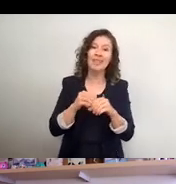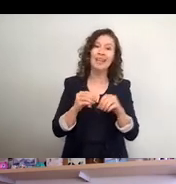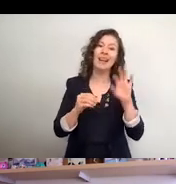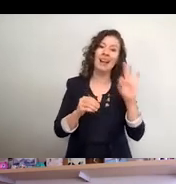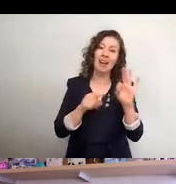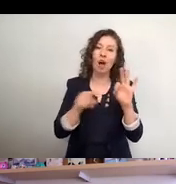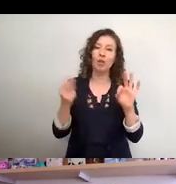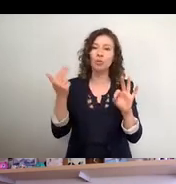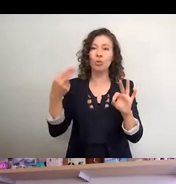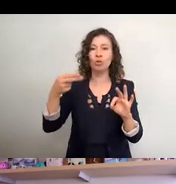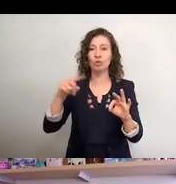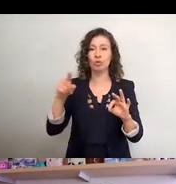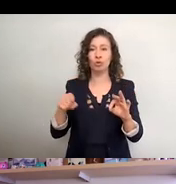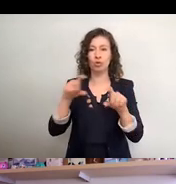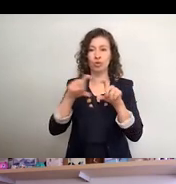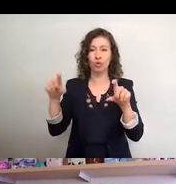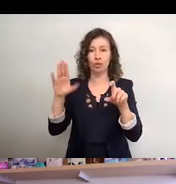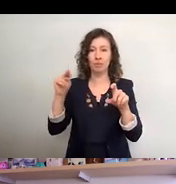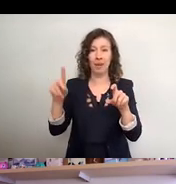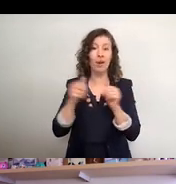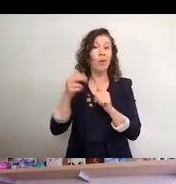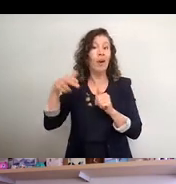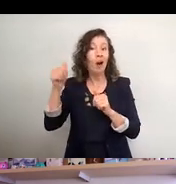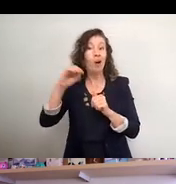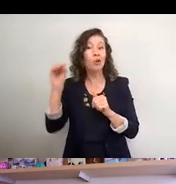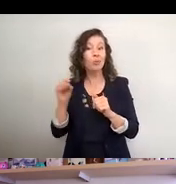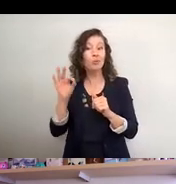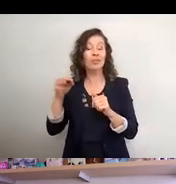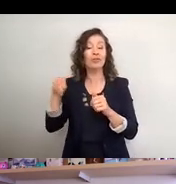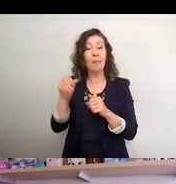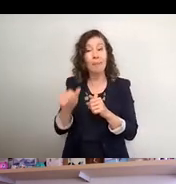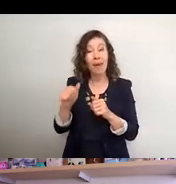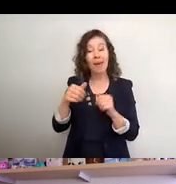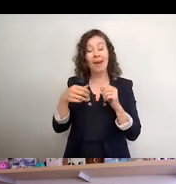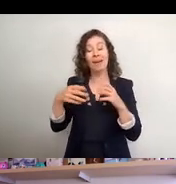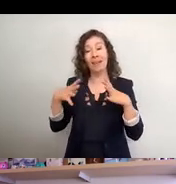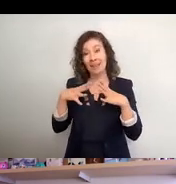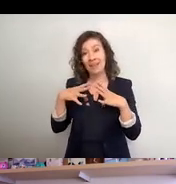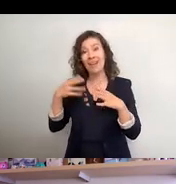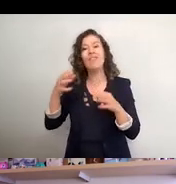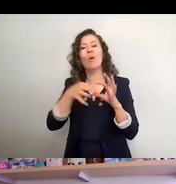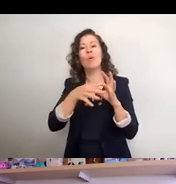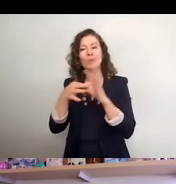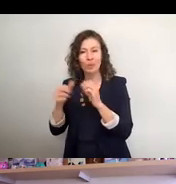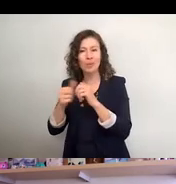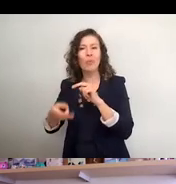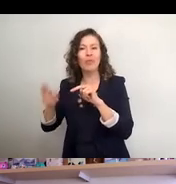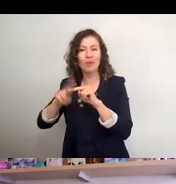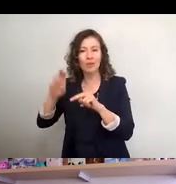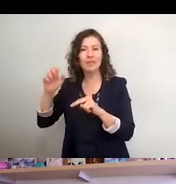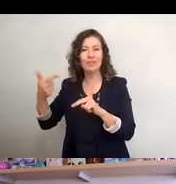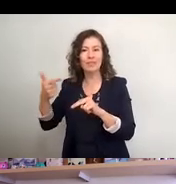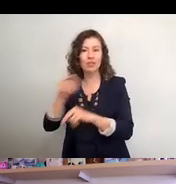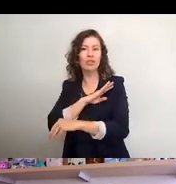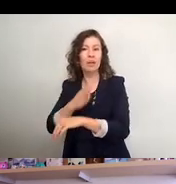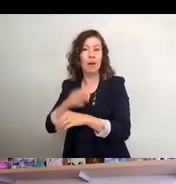hertz band, with a higher percentage of paid leave associated with increased EEG power in this